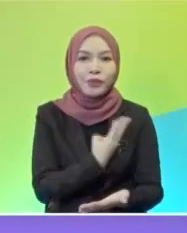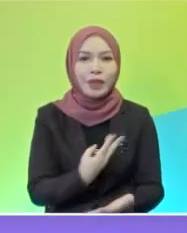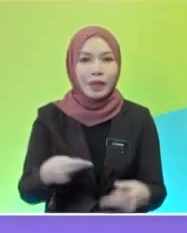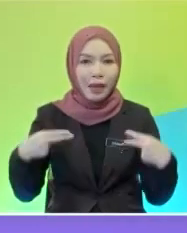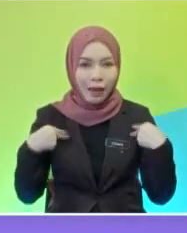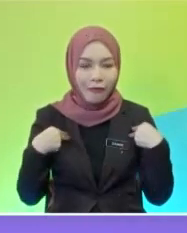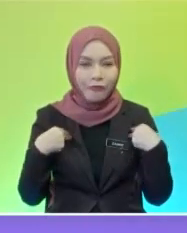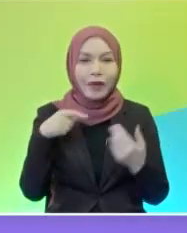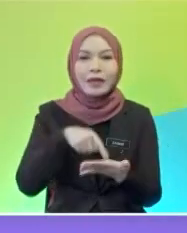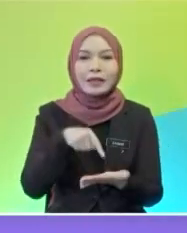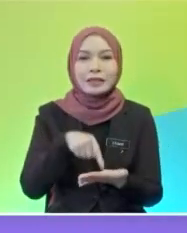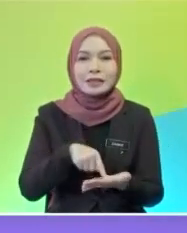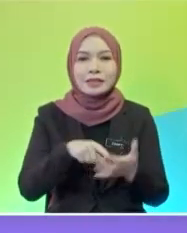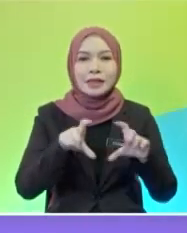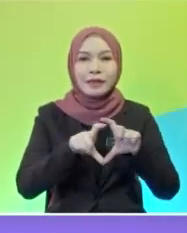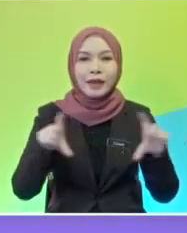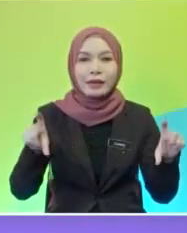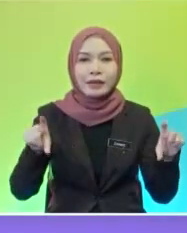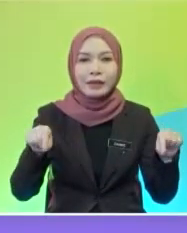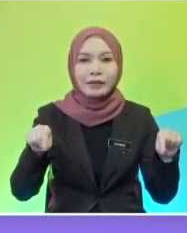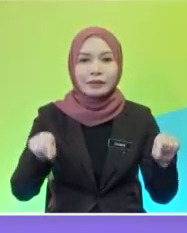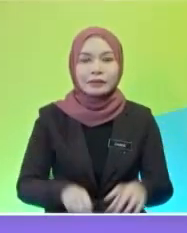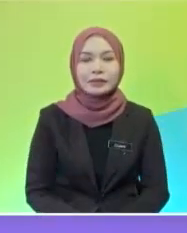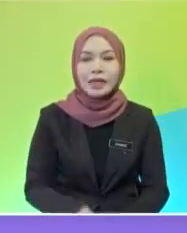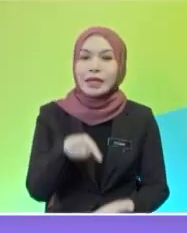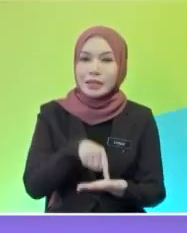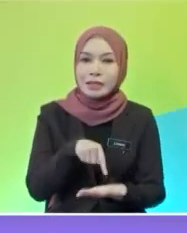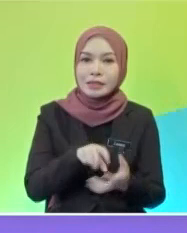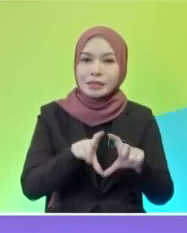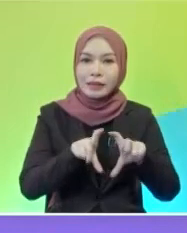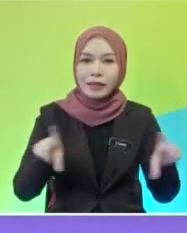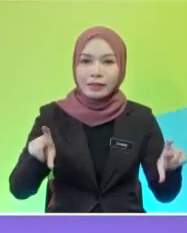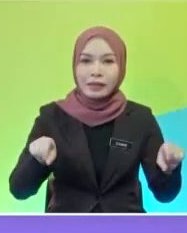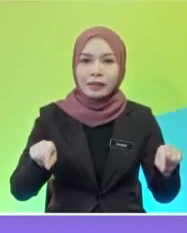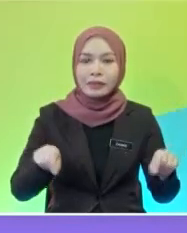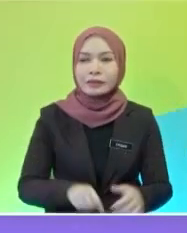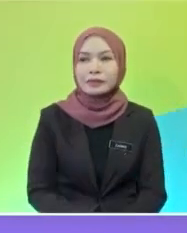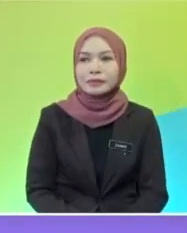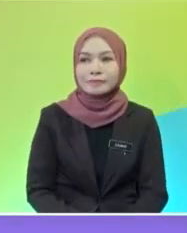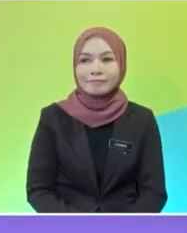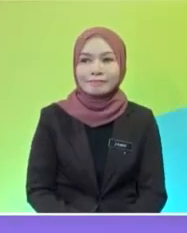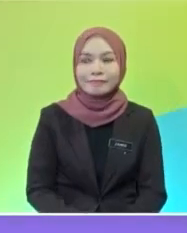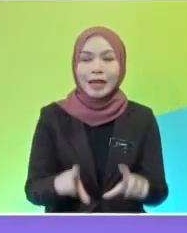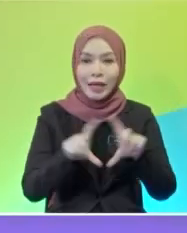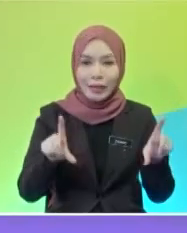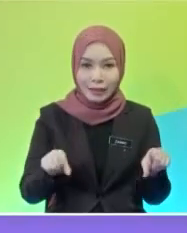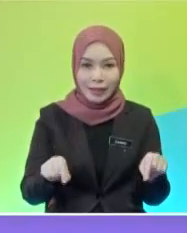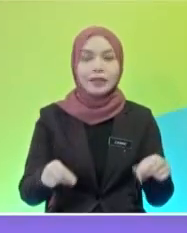is a rectangle. This is a rectangle. Rectangle have four